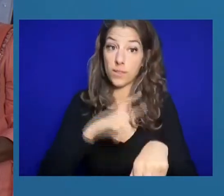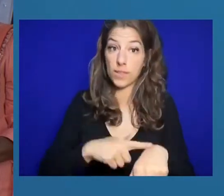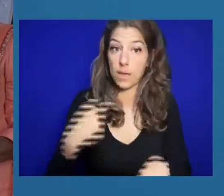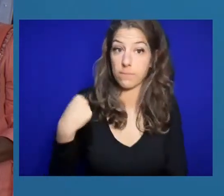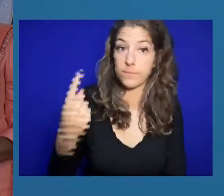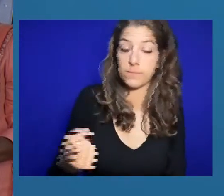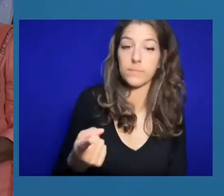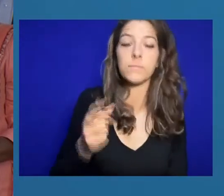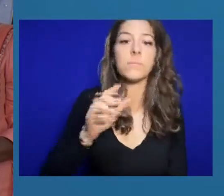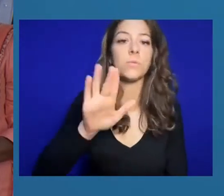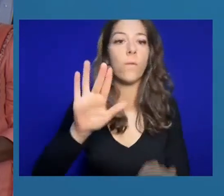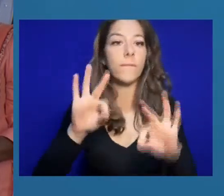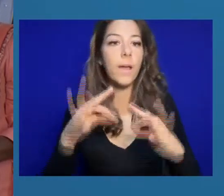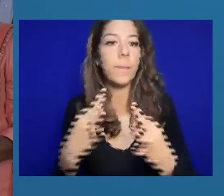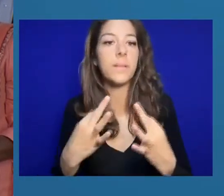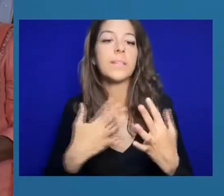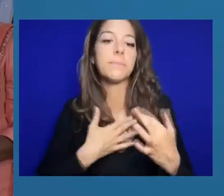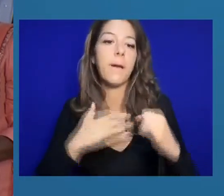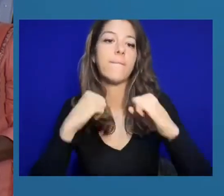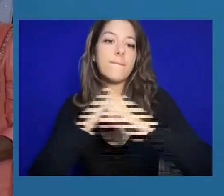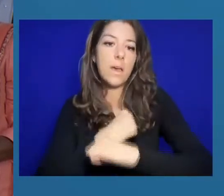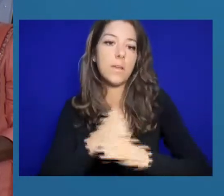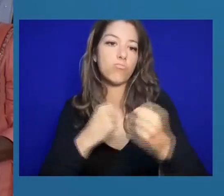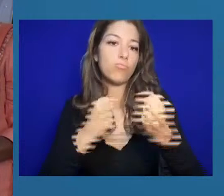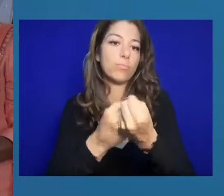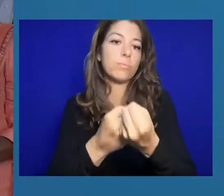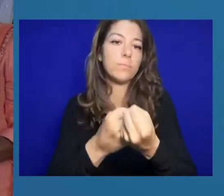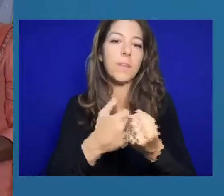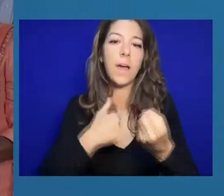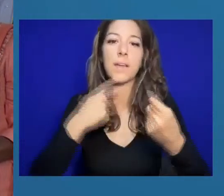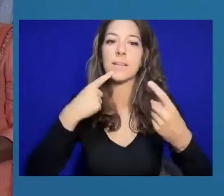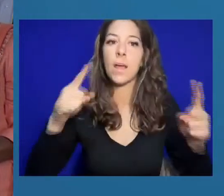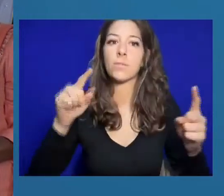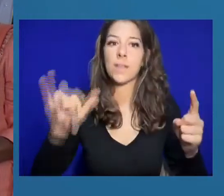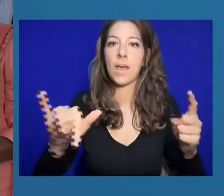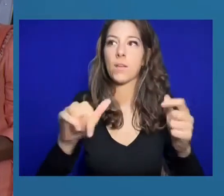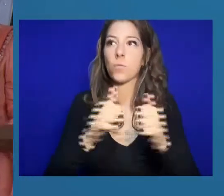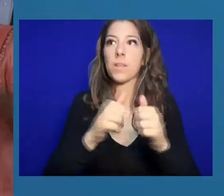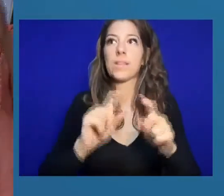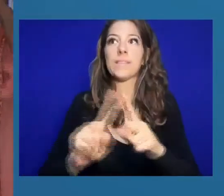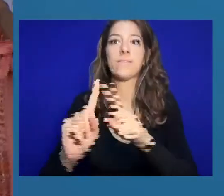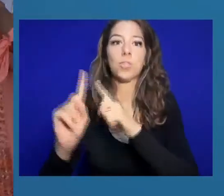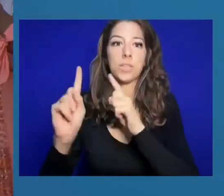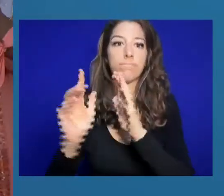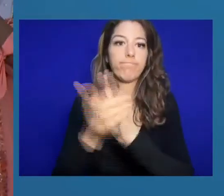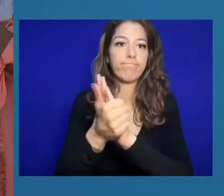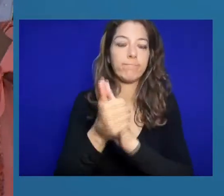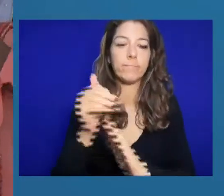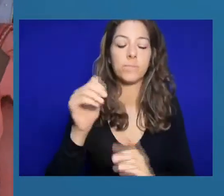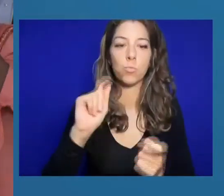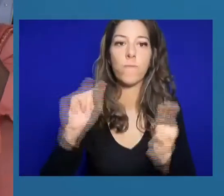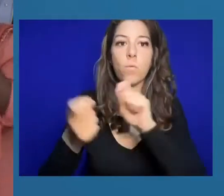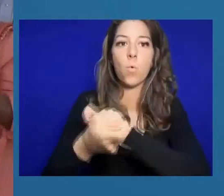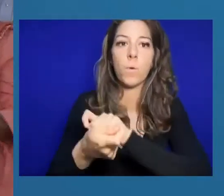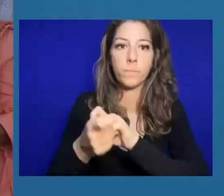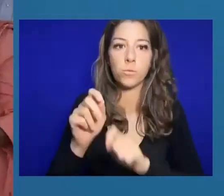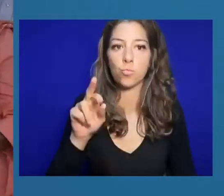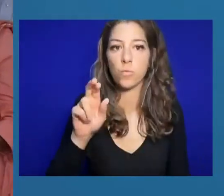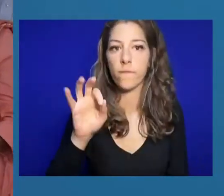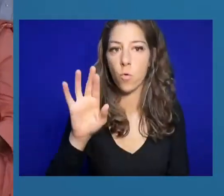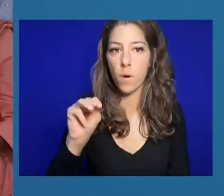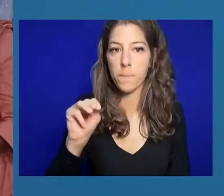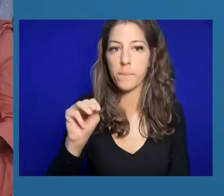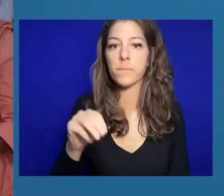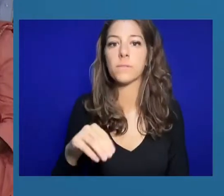your family is my fight. I announced that with a whole set of reforms back as part of my State of the State. You know what we